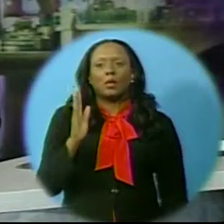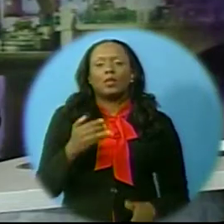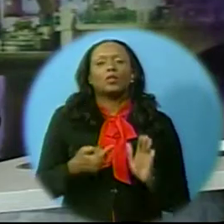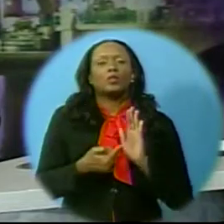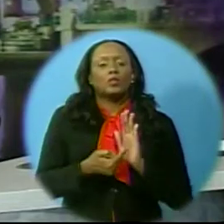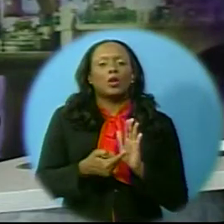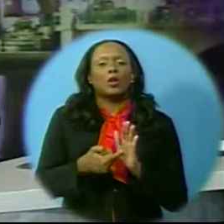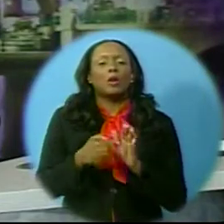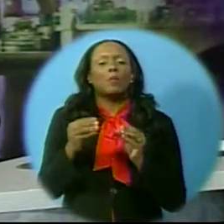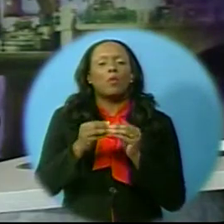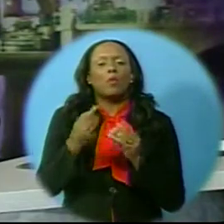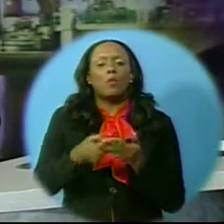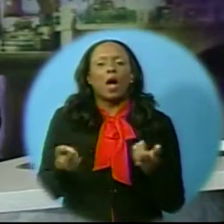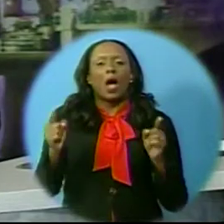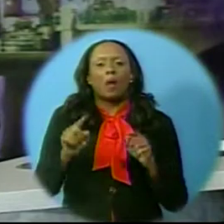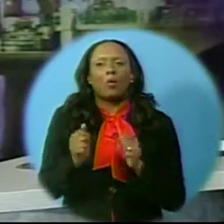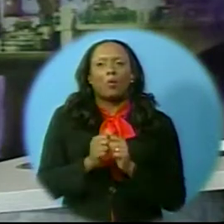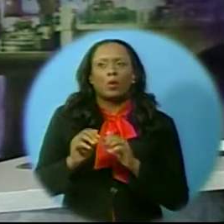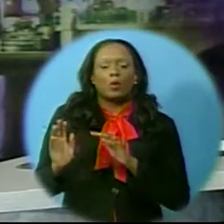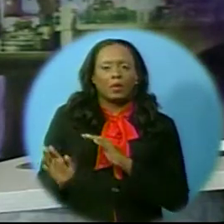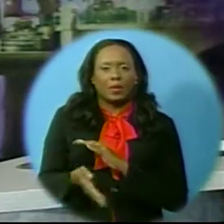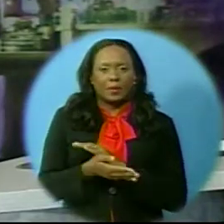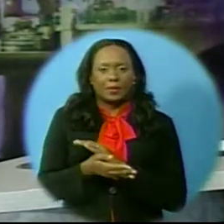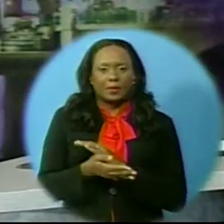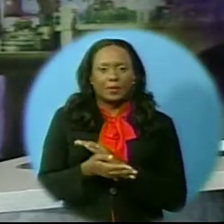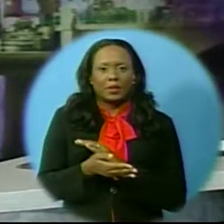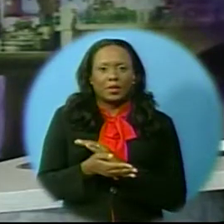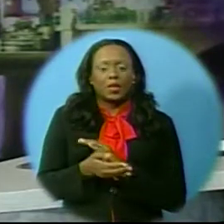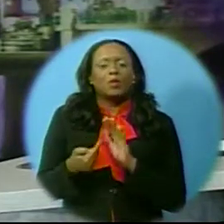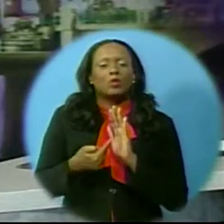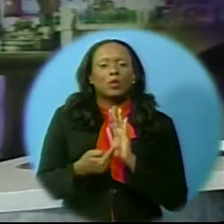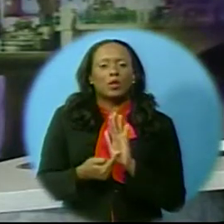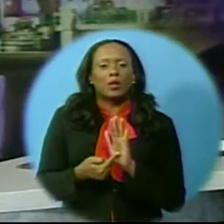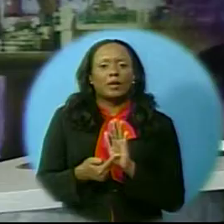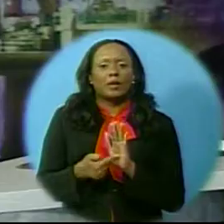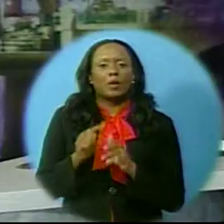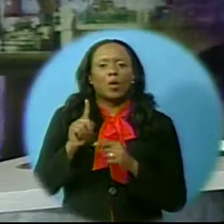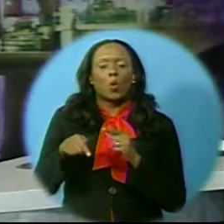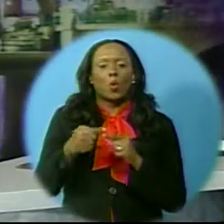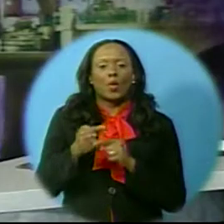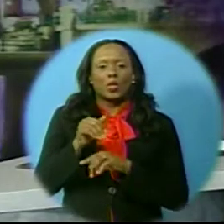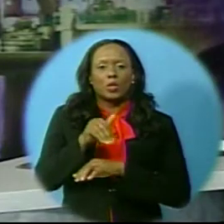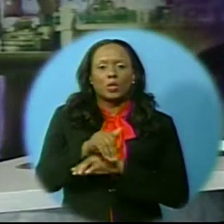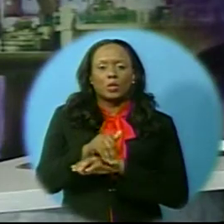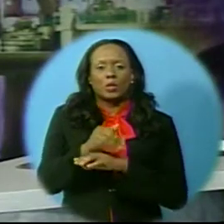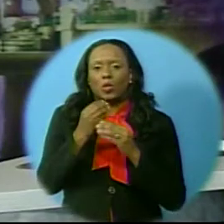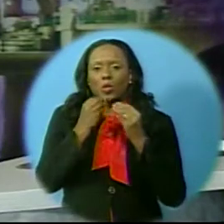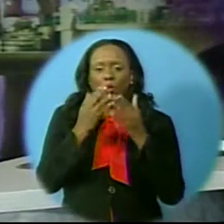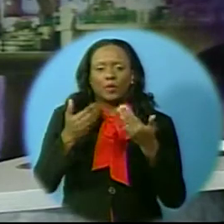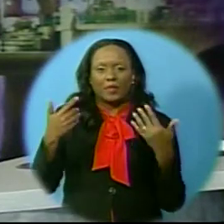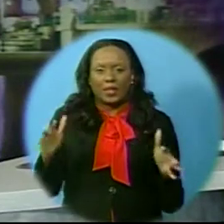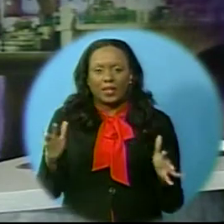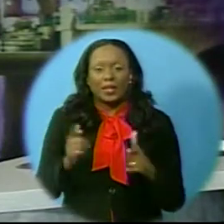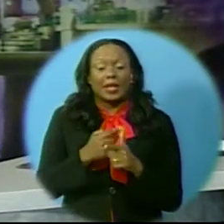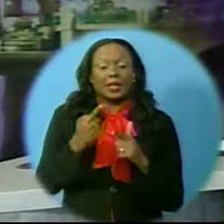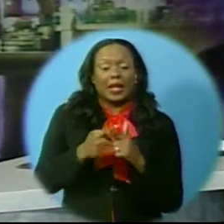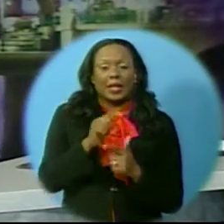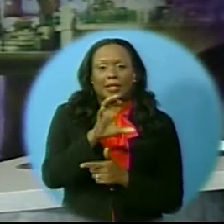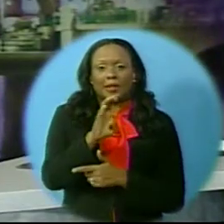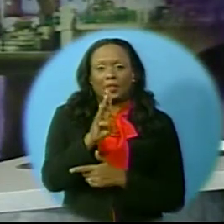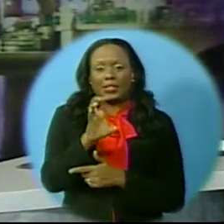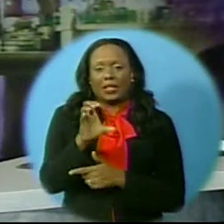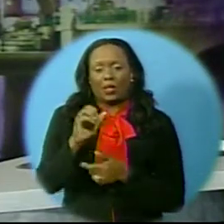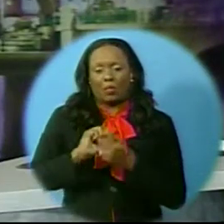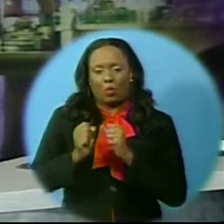just the highlights, we'll have the play that you missed, tape delayed for you right after the evening news, and we'll have highlights during CBC Sports